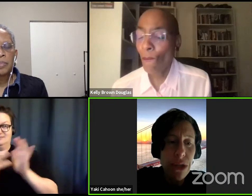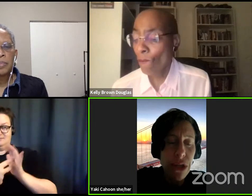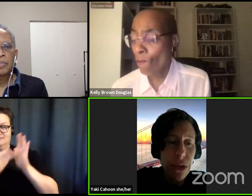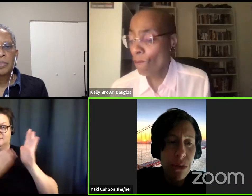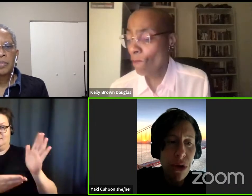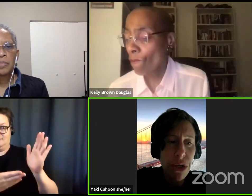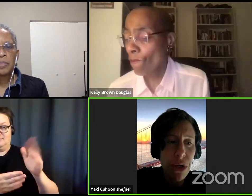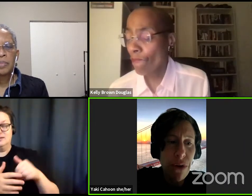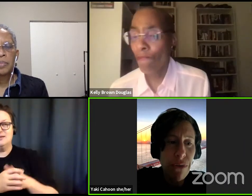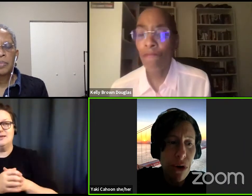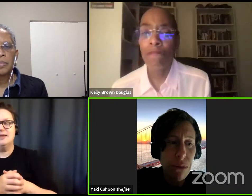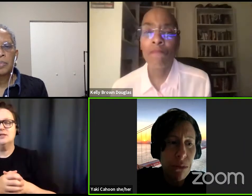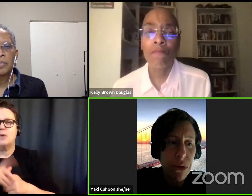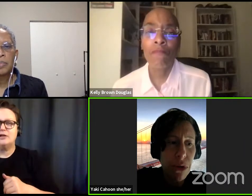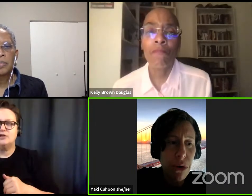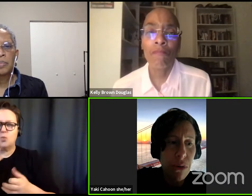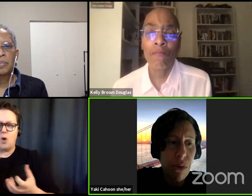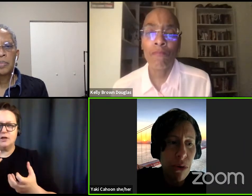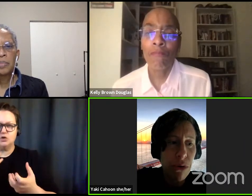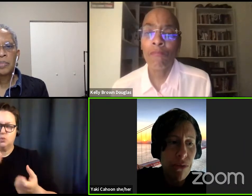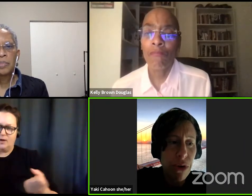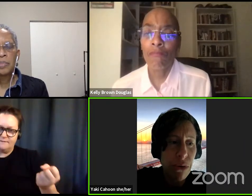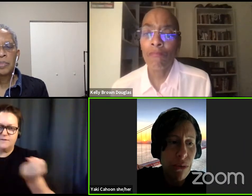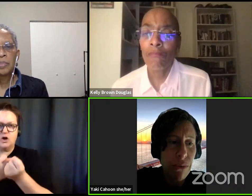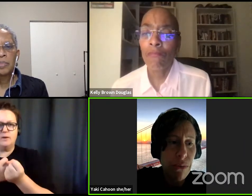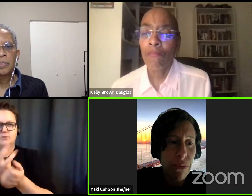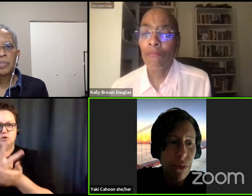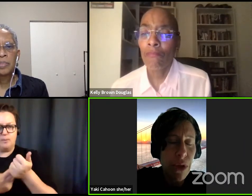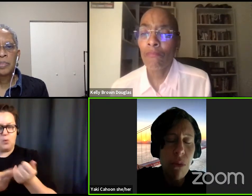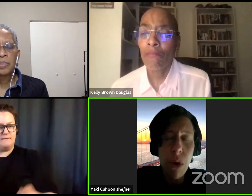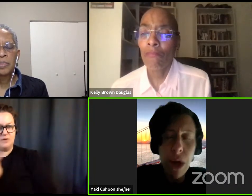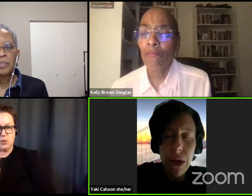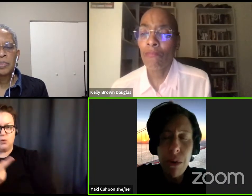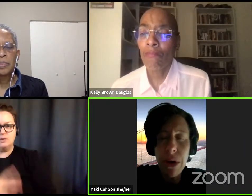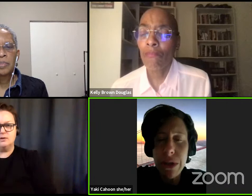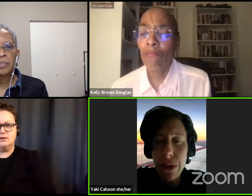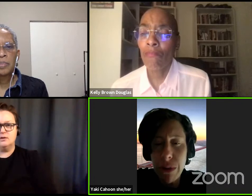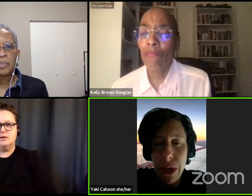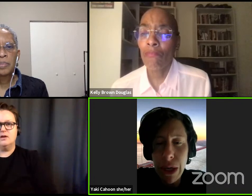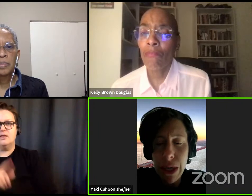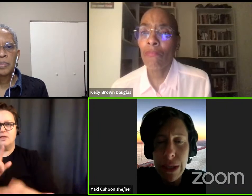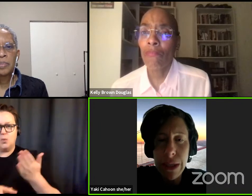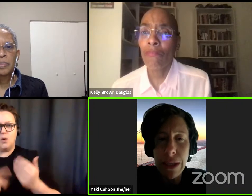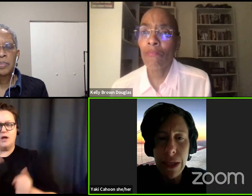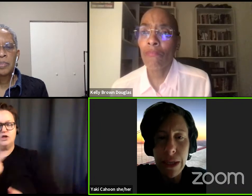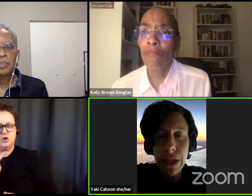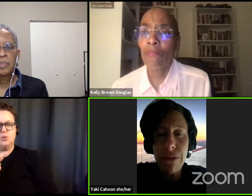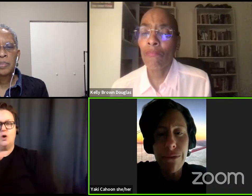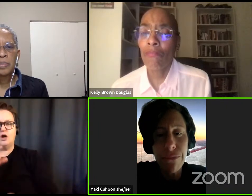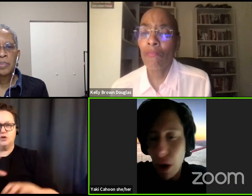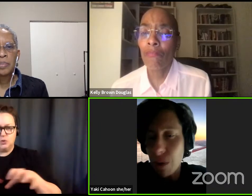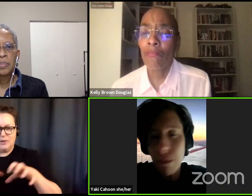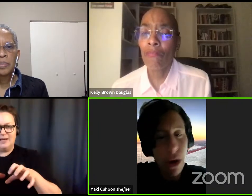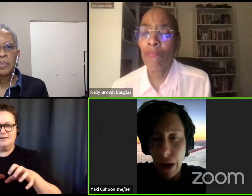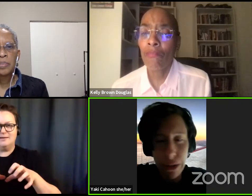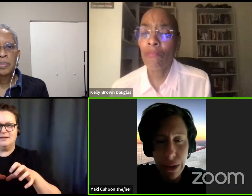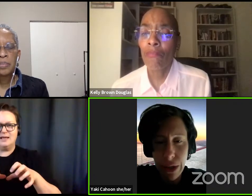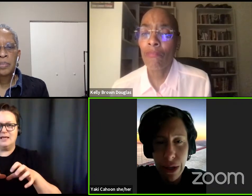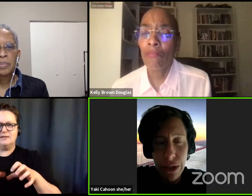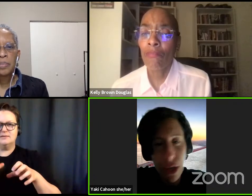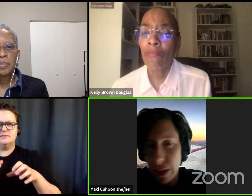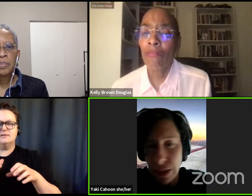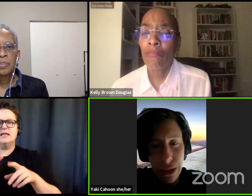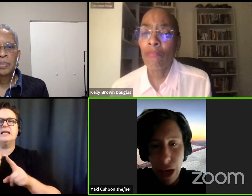And so I just wanted to affirm to both of you that what you are doing is extending far